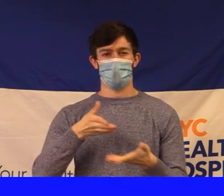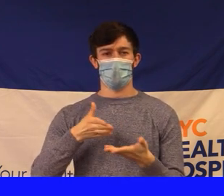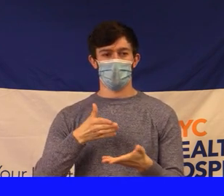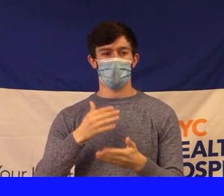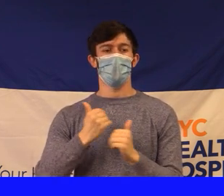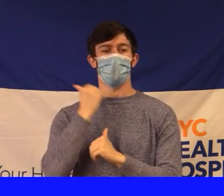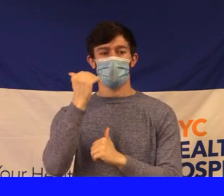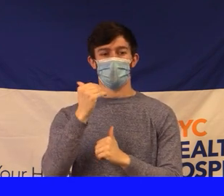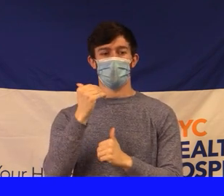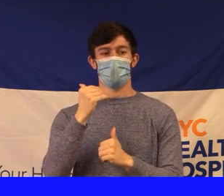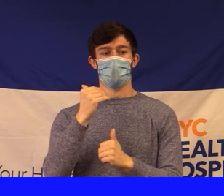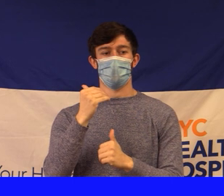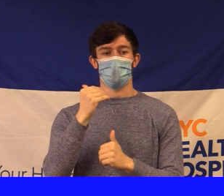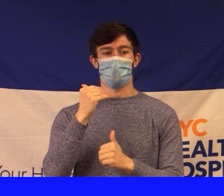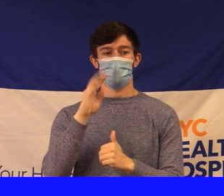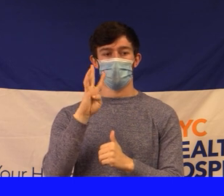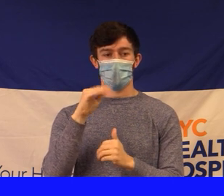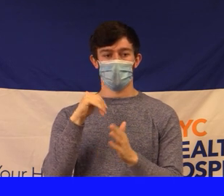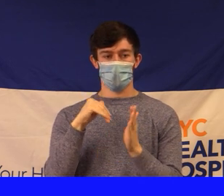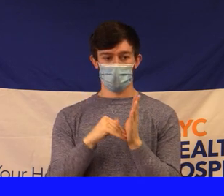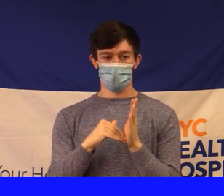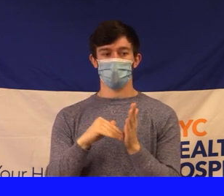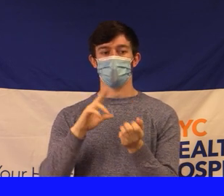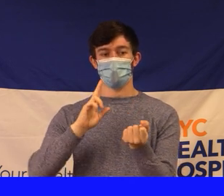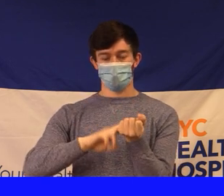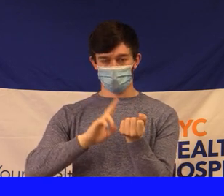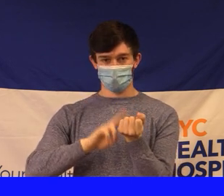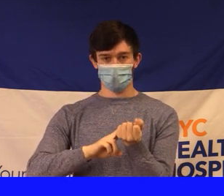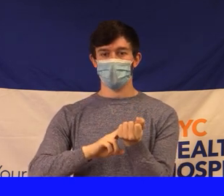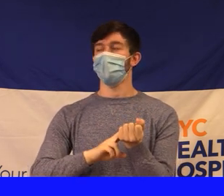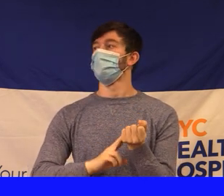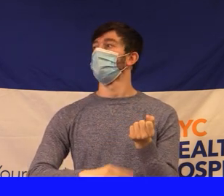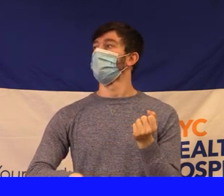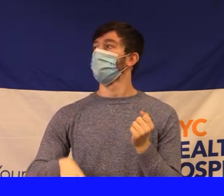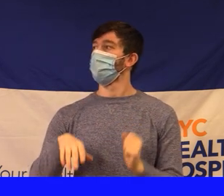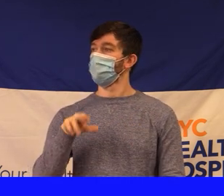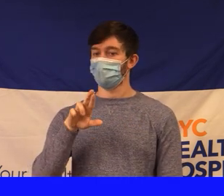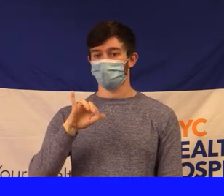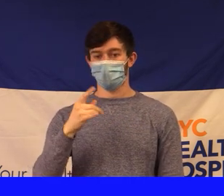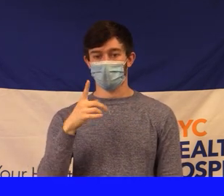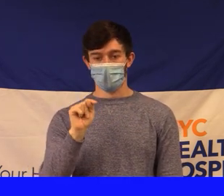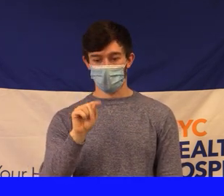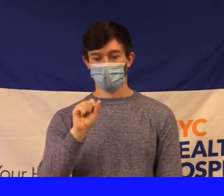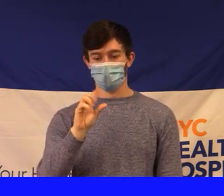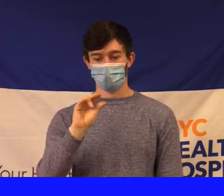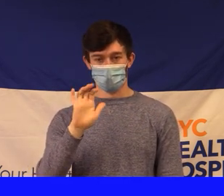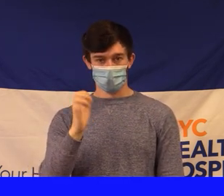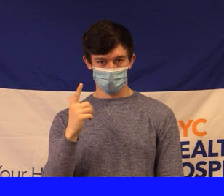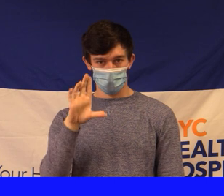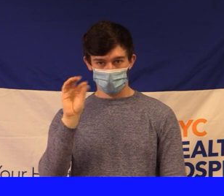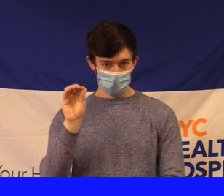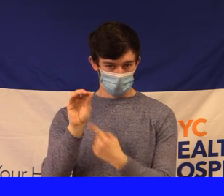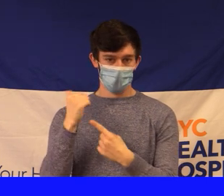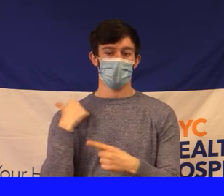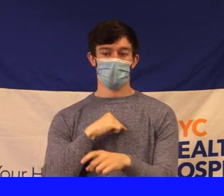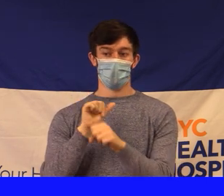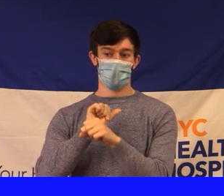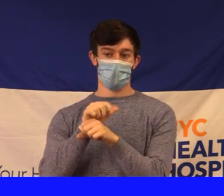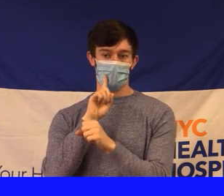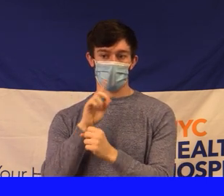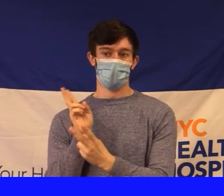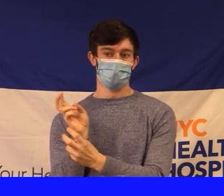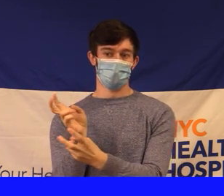past September, we have a new vendor manager by the name of Right Sourcing. And so we're working with Right Sourcing to prepare for a potential